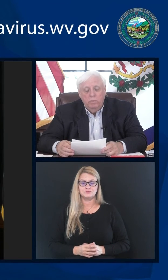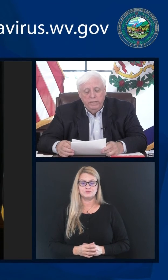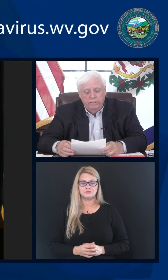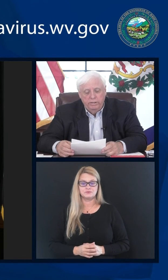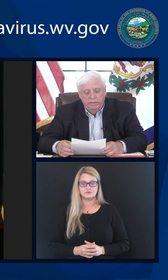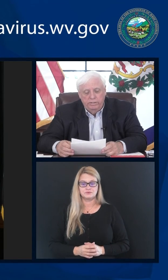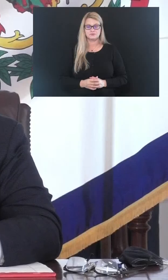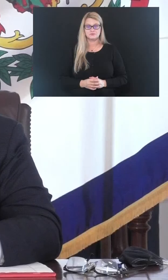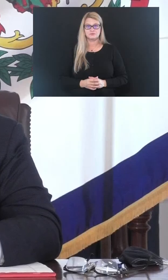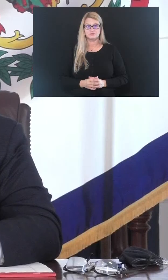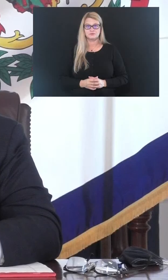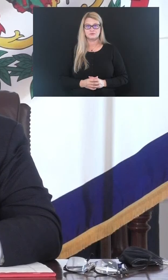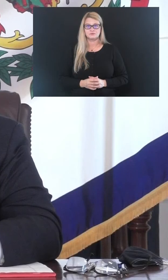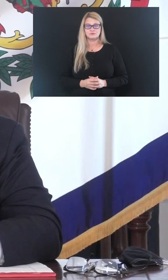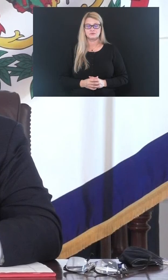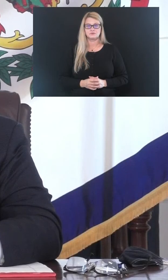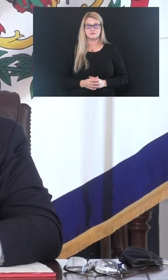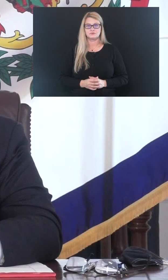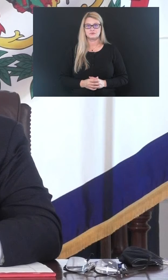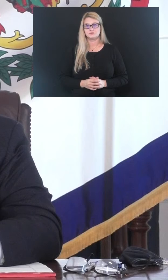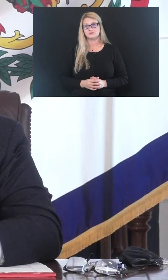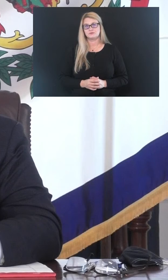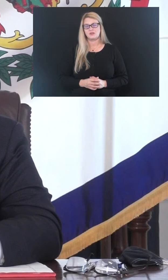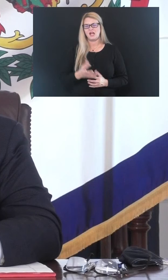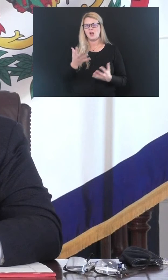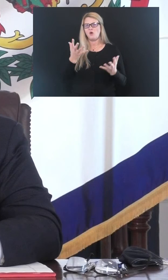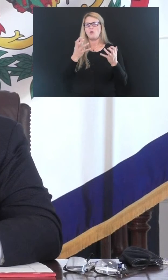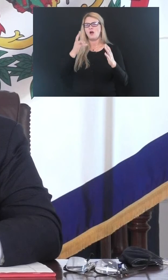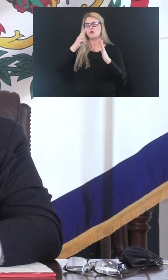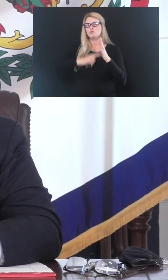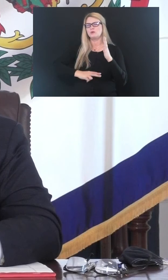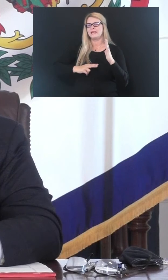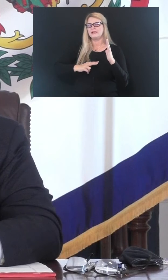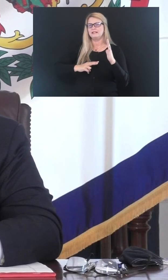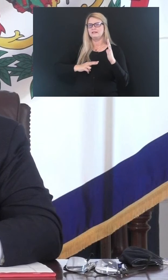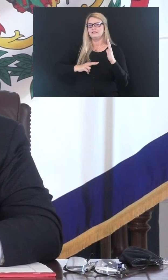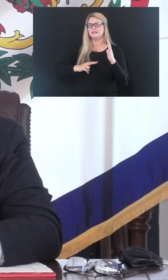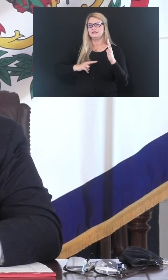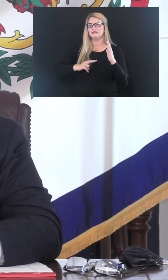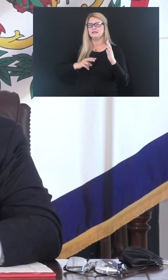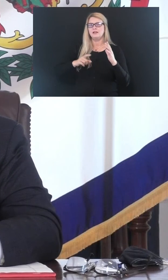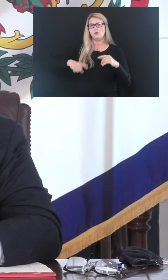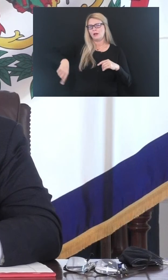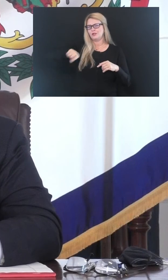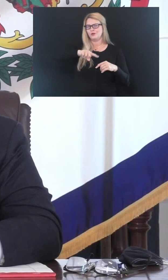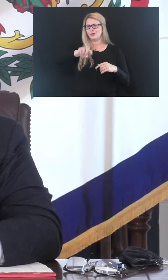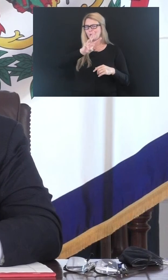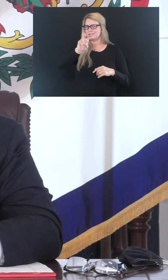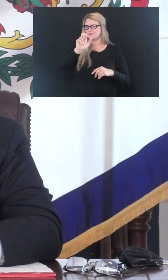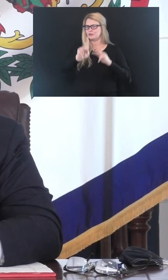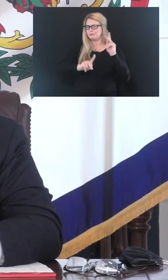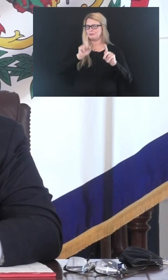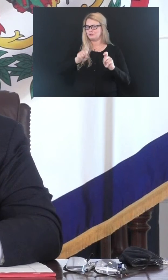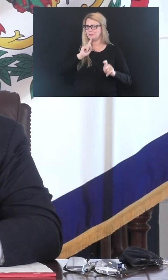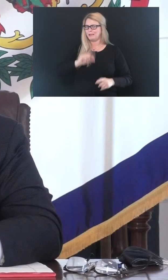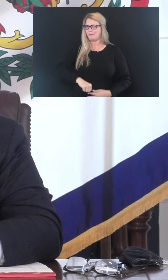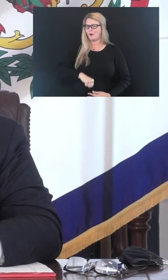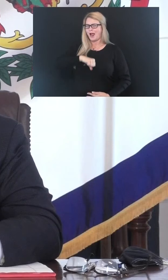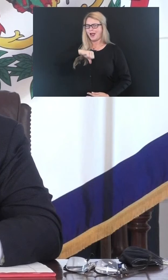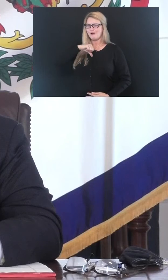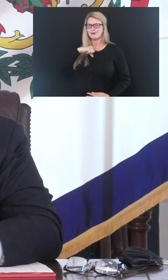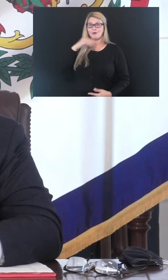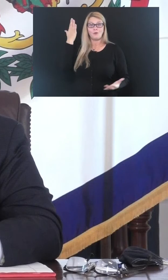want to read to you just a little bit here where West Virginians, you ought to be really proud again. Proud of what we're doing